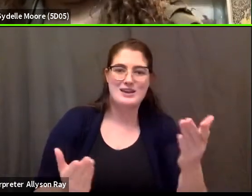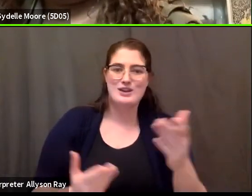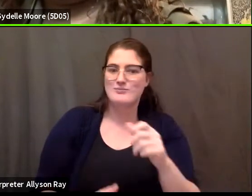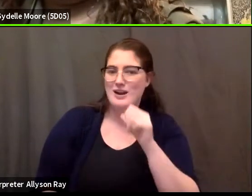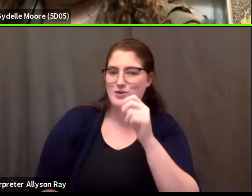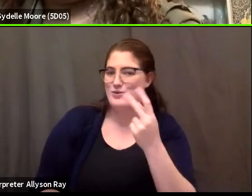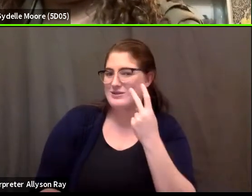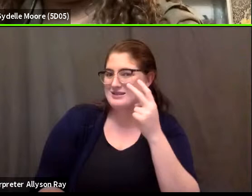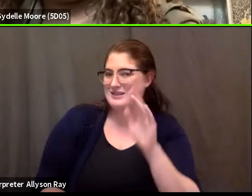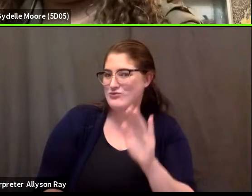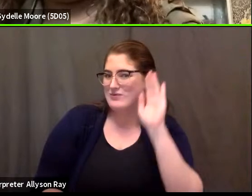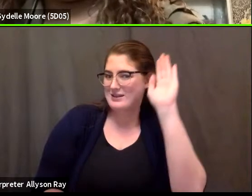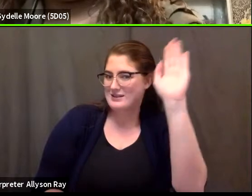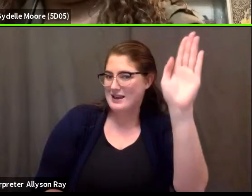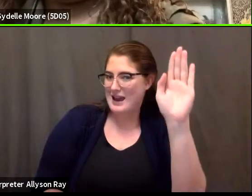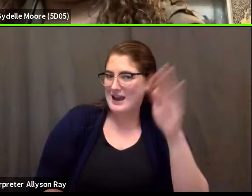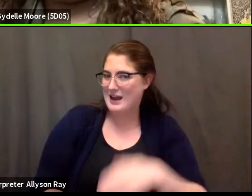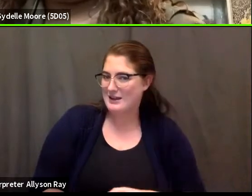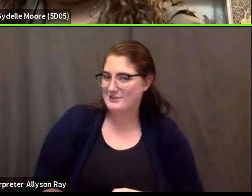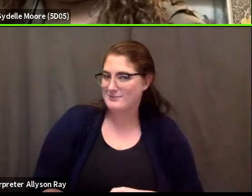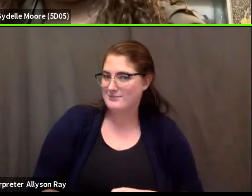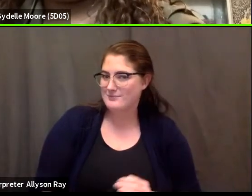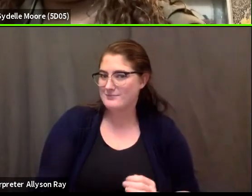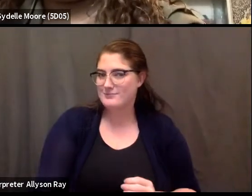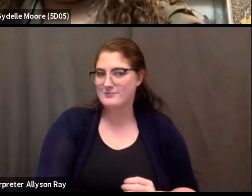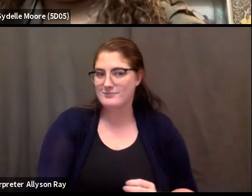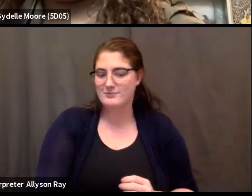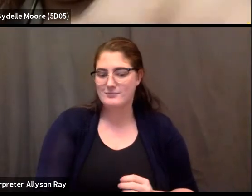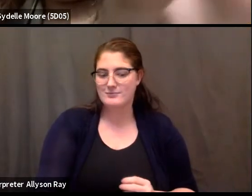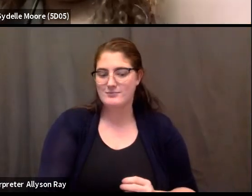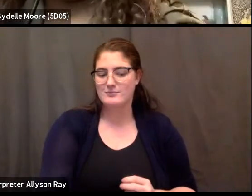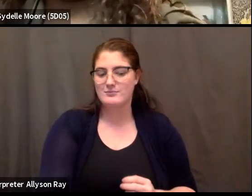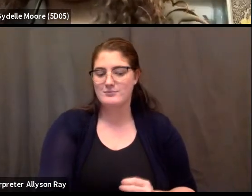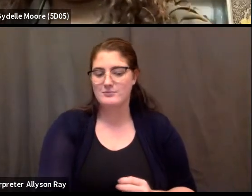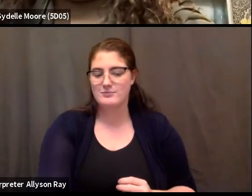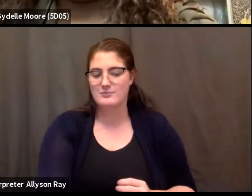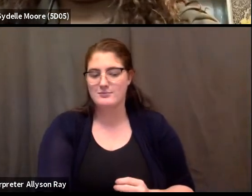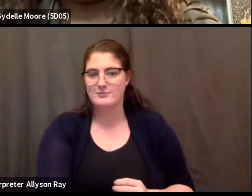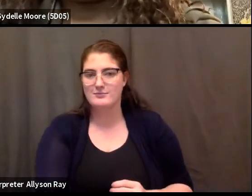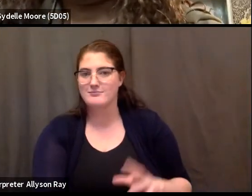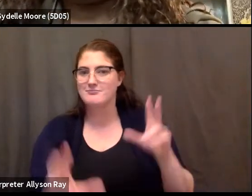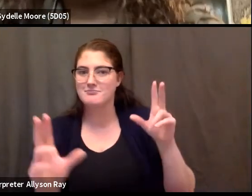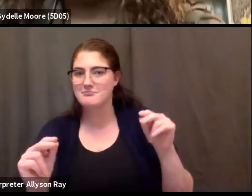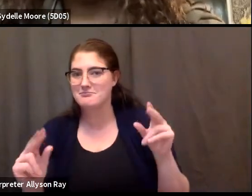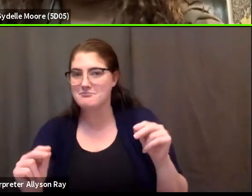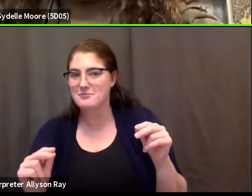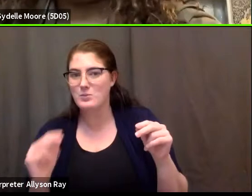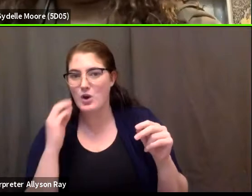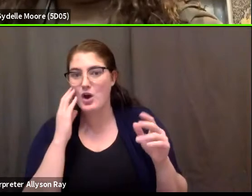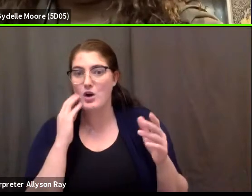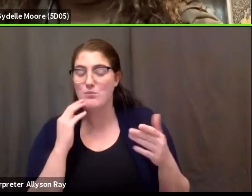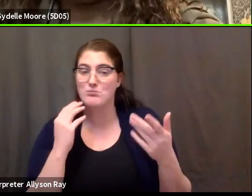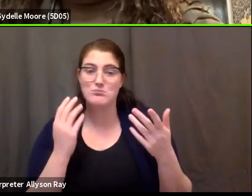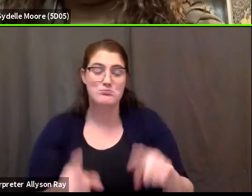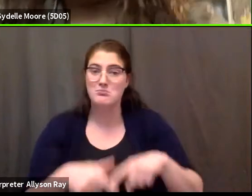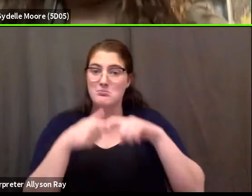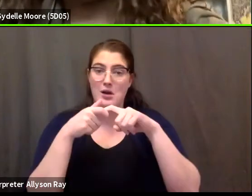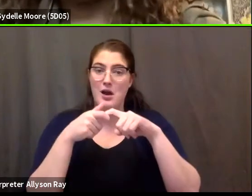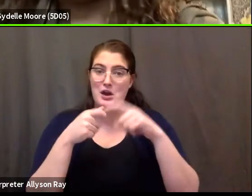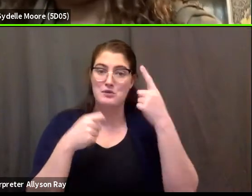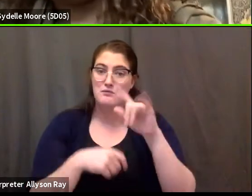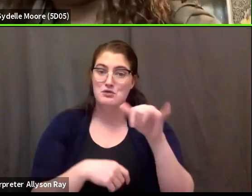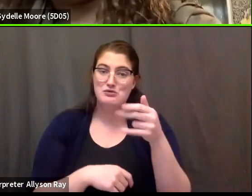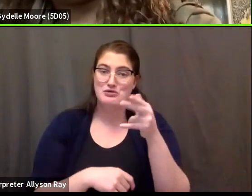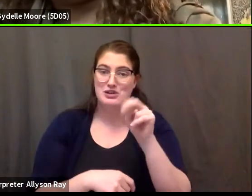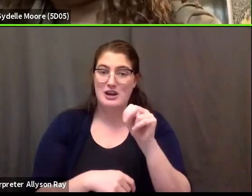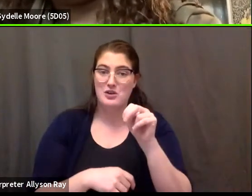not see a raised hand. All righty. Nope. So I move to table for the January